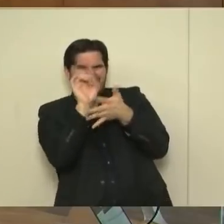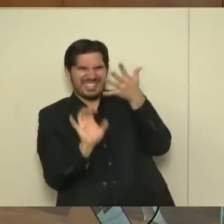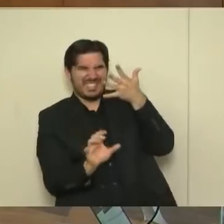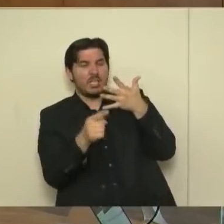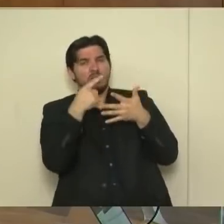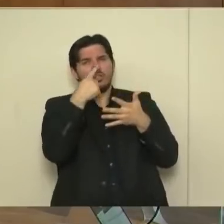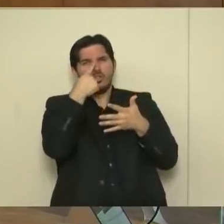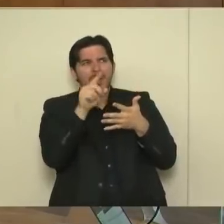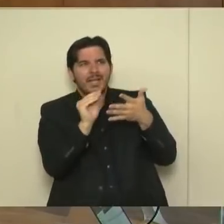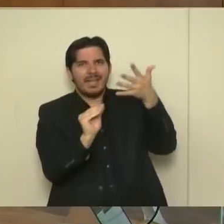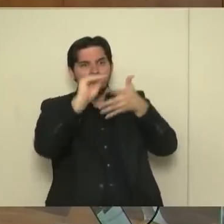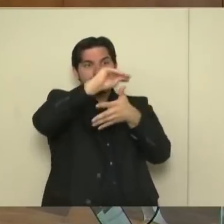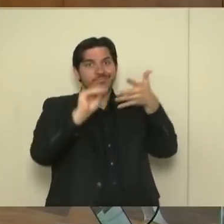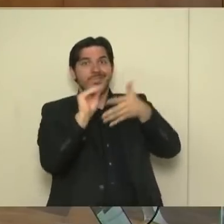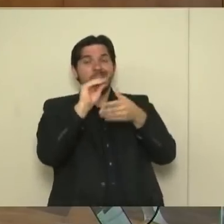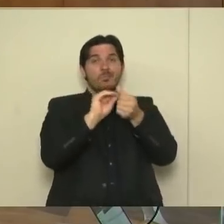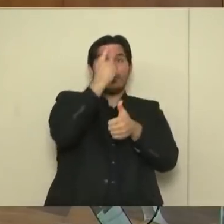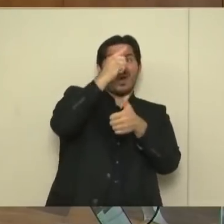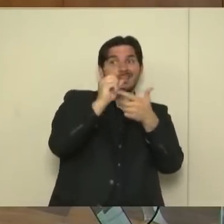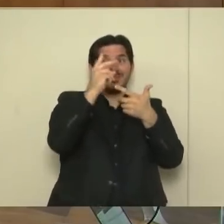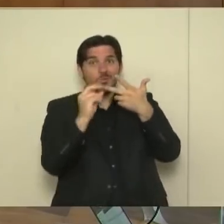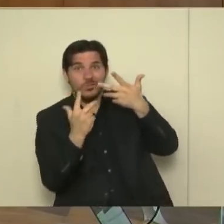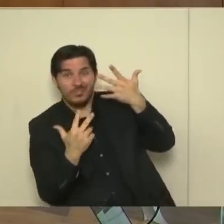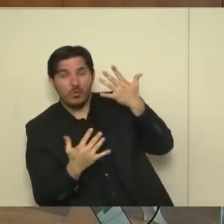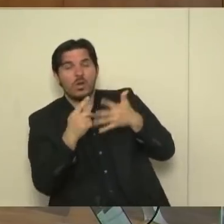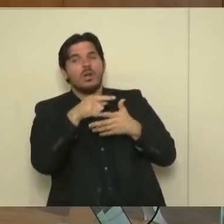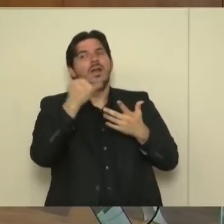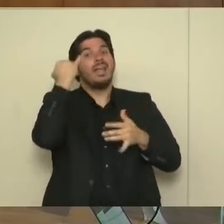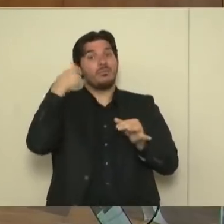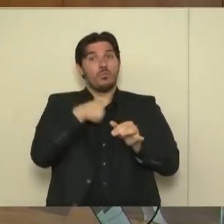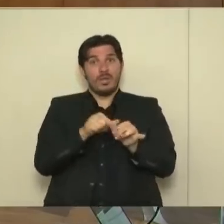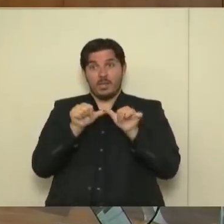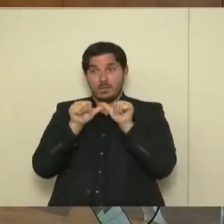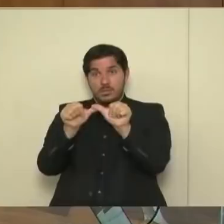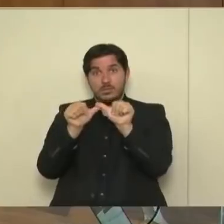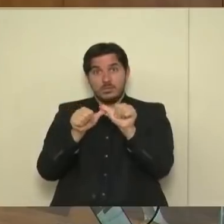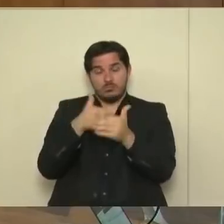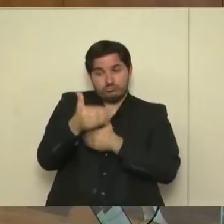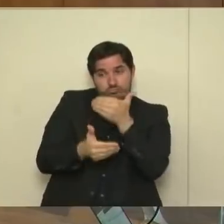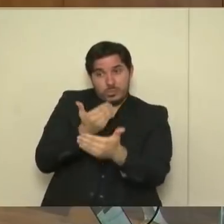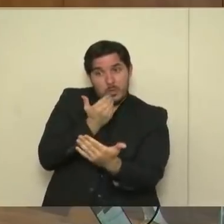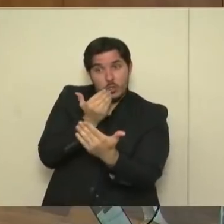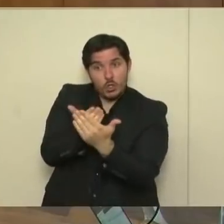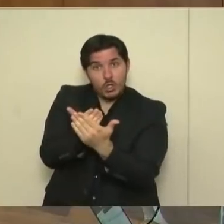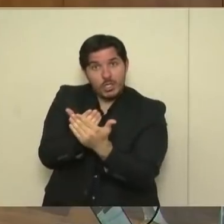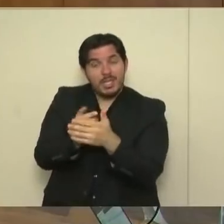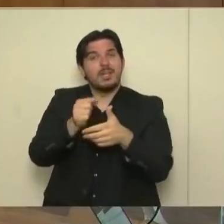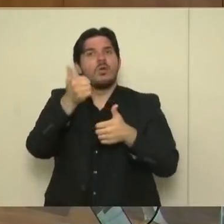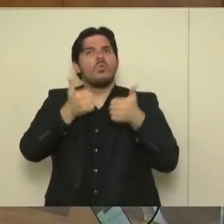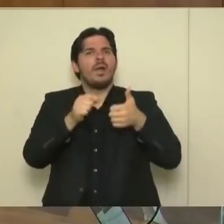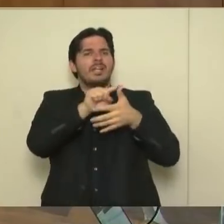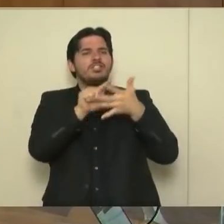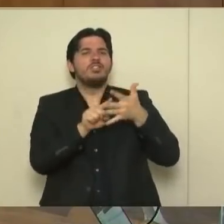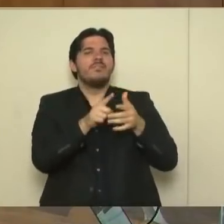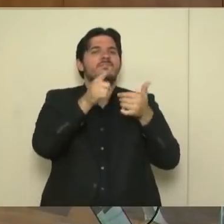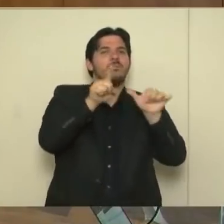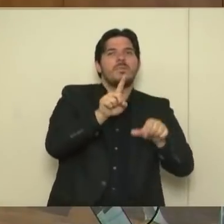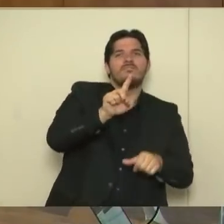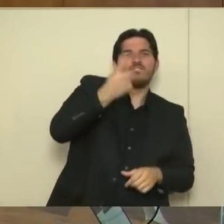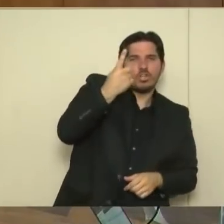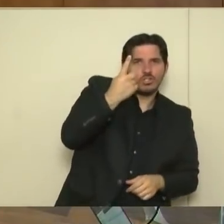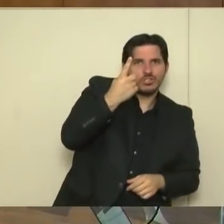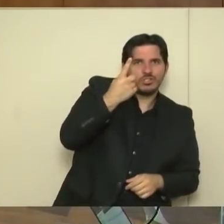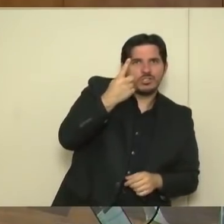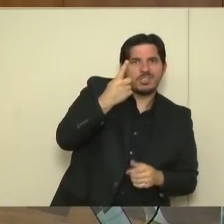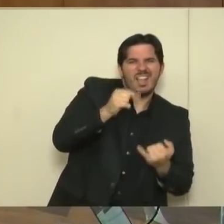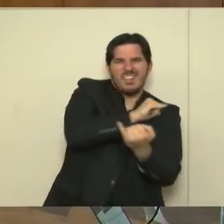maybe estimate, if we continue on the same line with the numbers that we are, which ones would likely happen first and which ones would likely